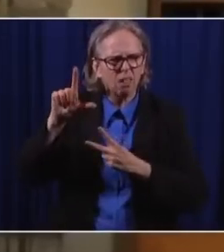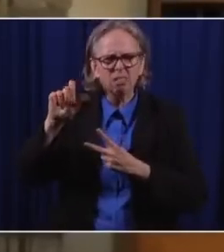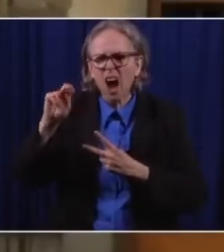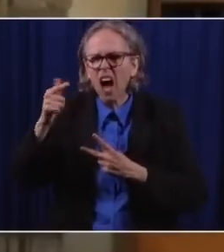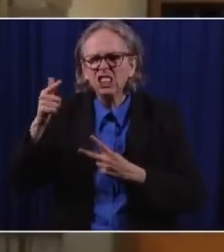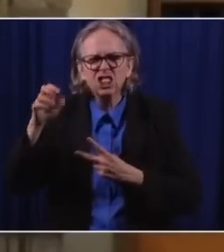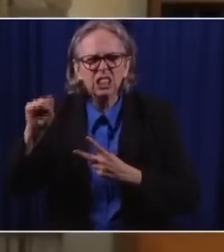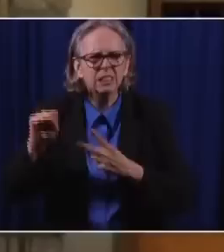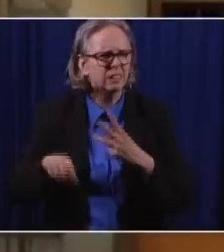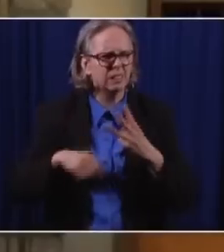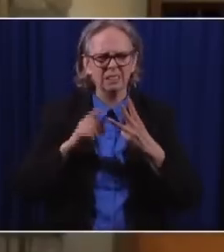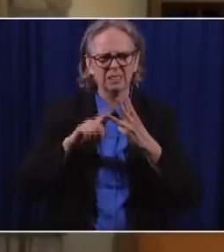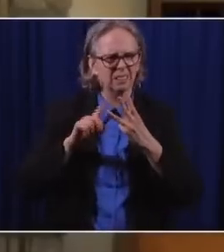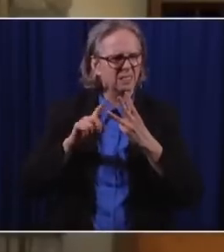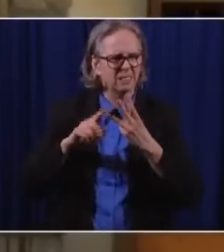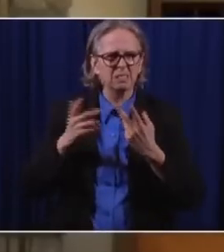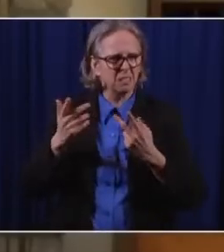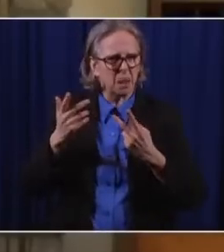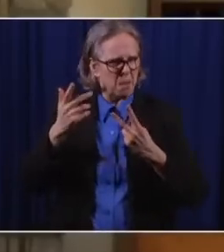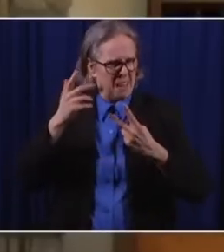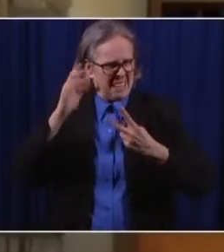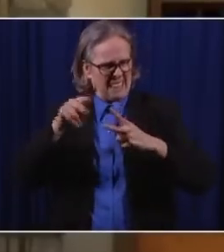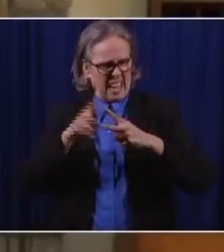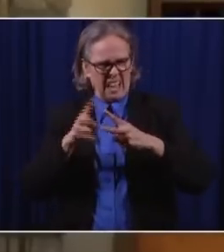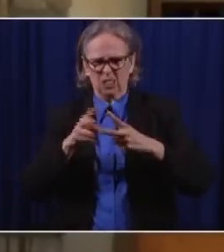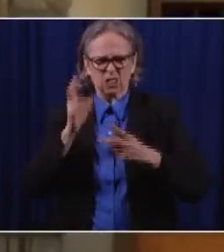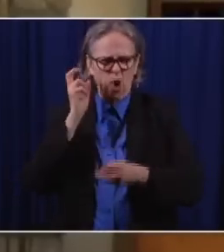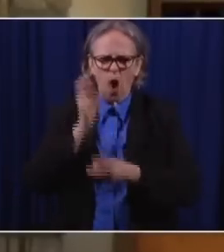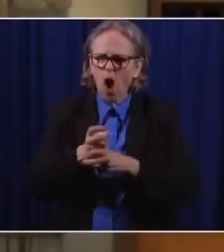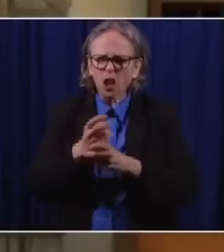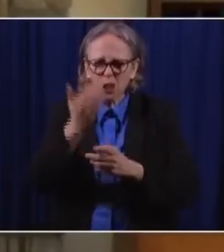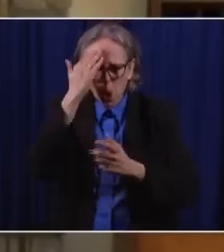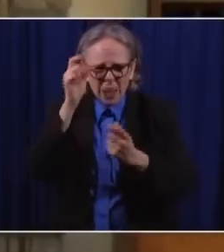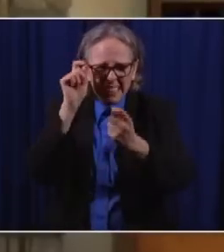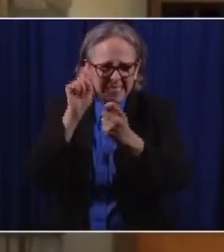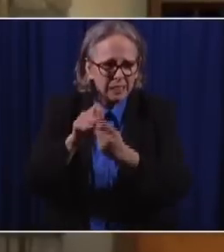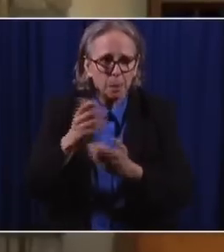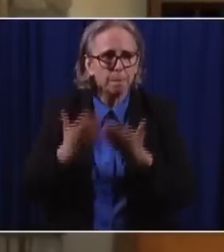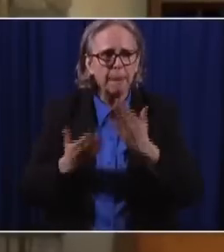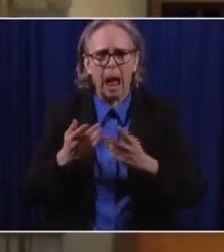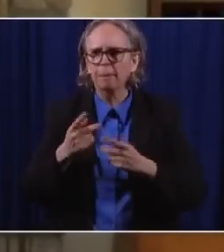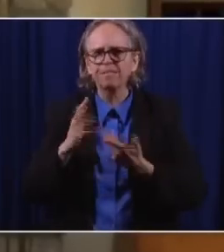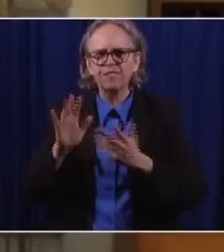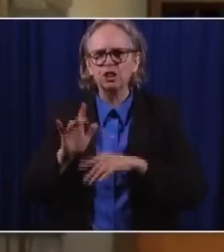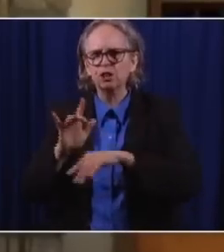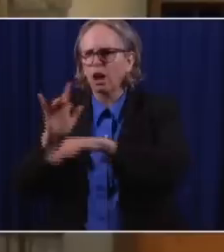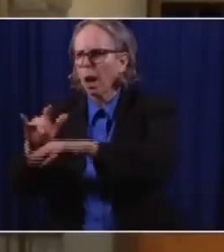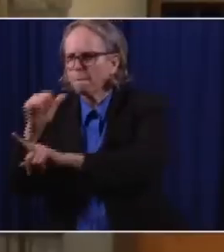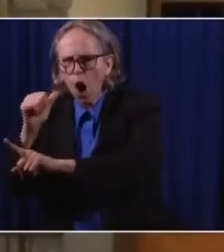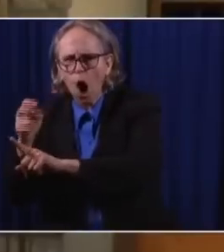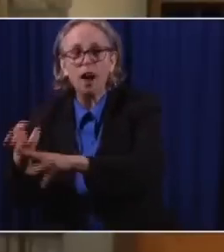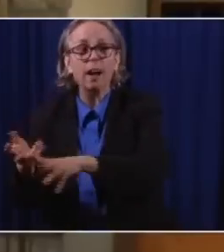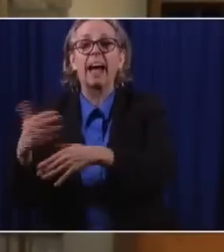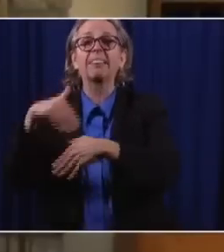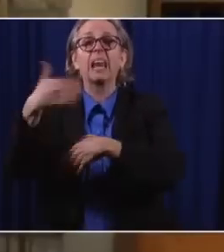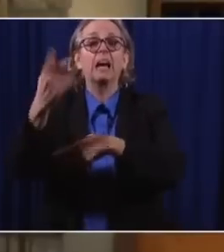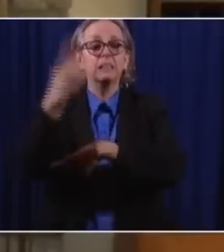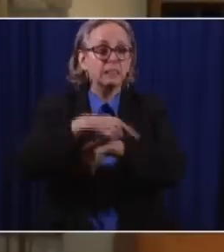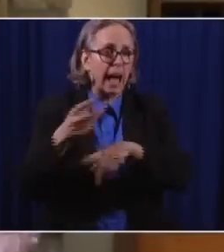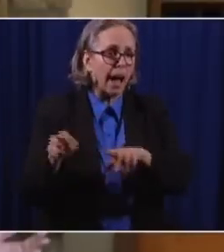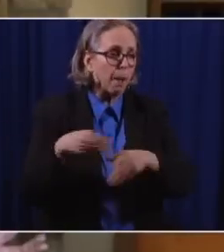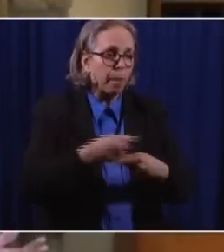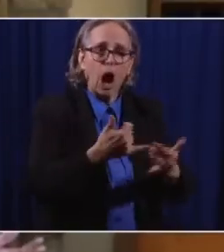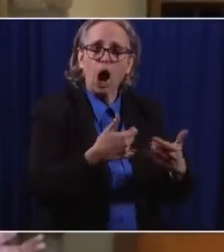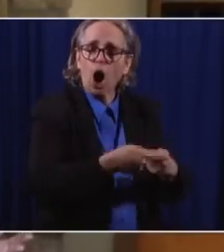night. They might be playing cards with their friends the next night. They may be at work during the day. And so you got 7 or 8